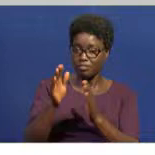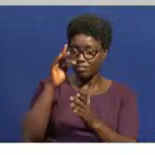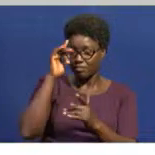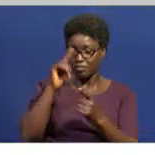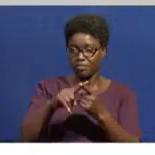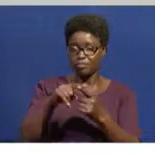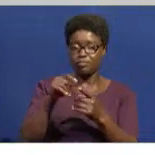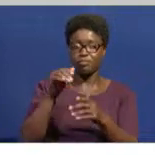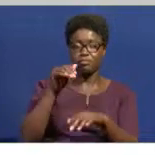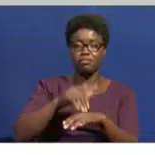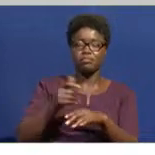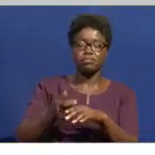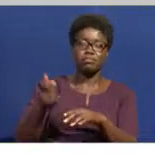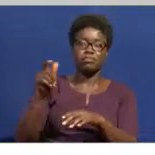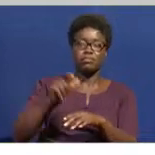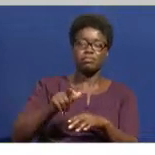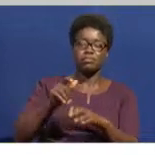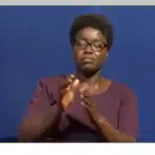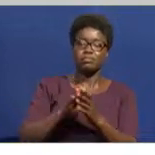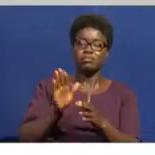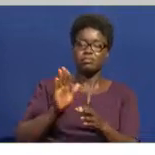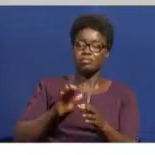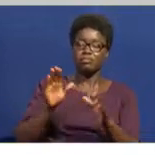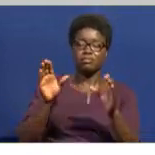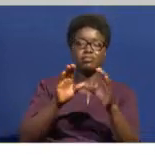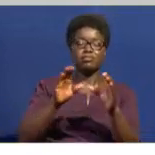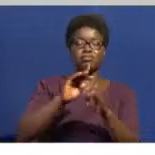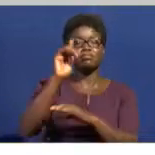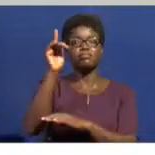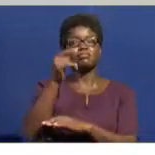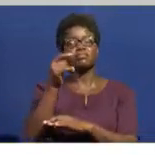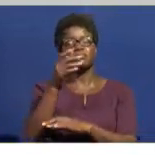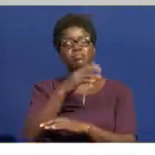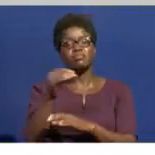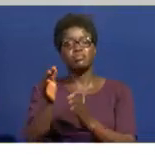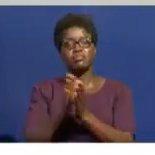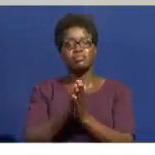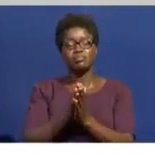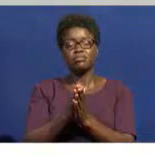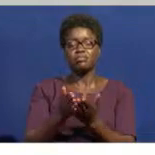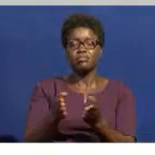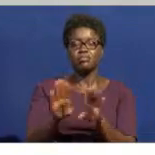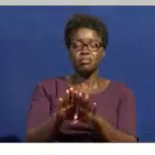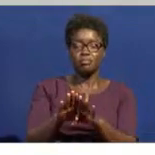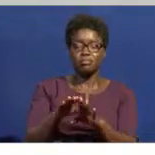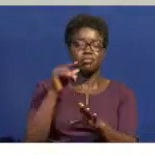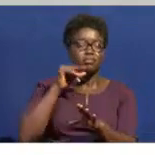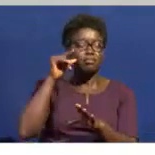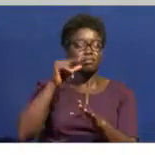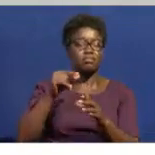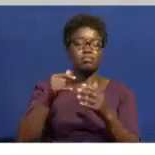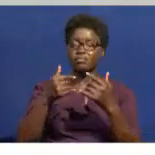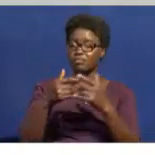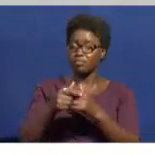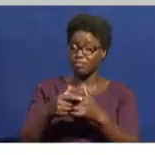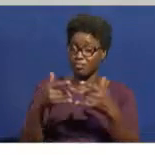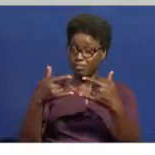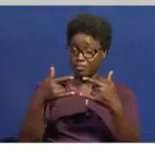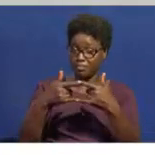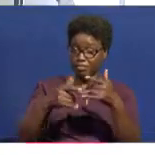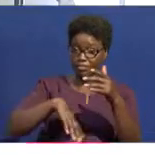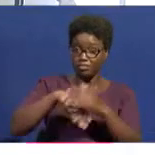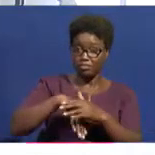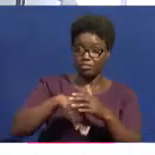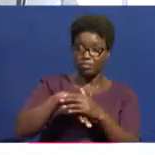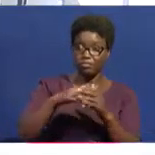aimed at increasing the number of female coaches in Kenya and closing the gender gap in football coaching. Now, the course is